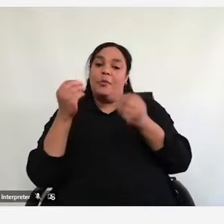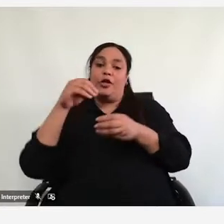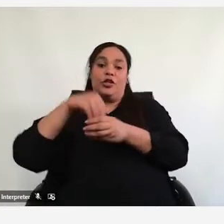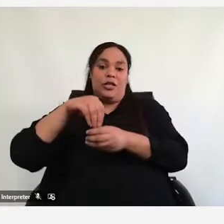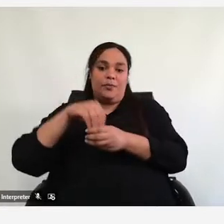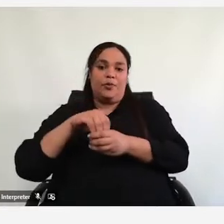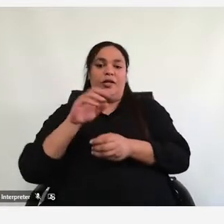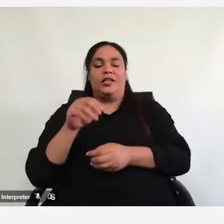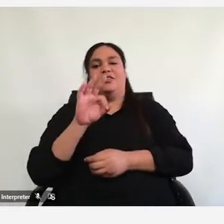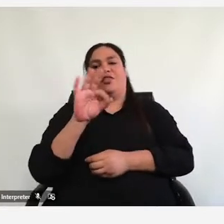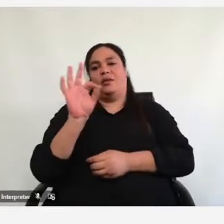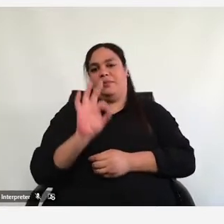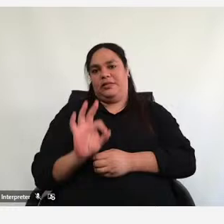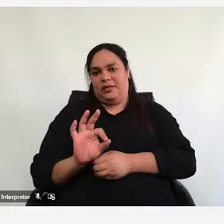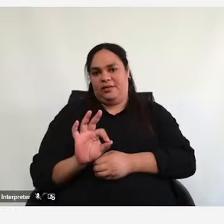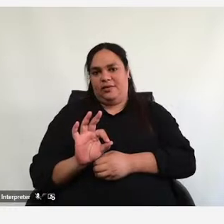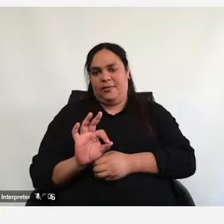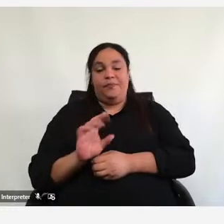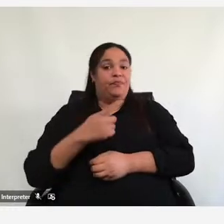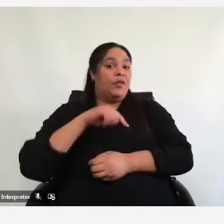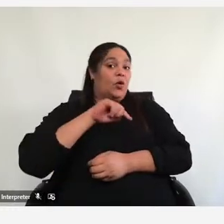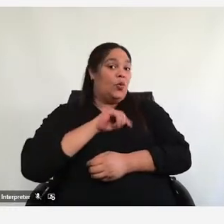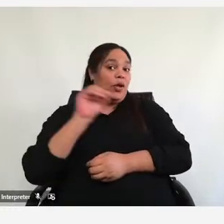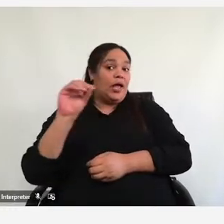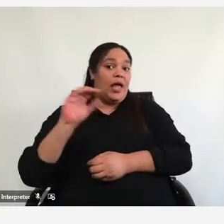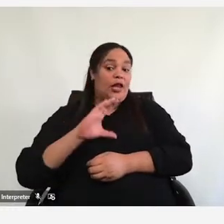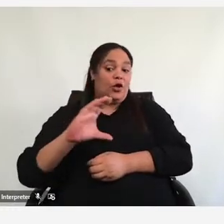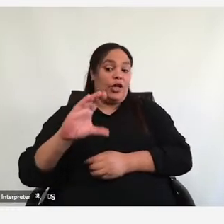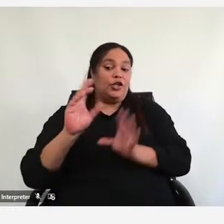is 3%. We are allocating to the Department of Social Development